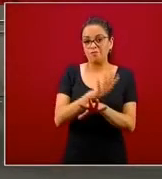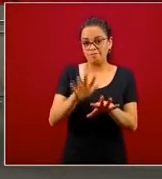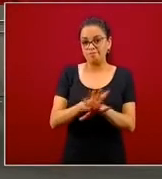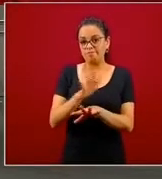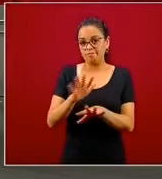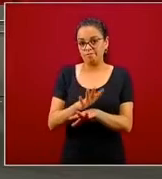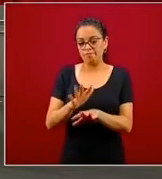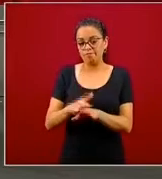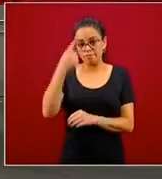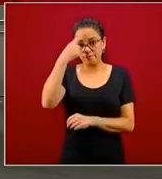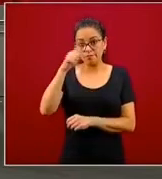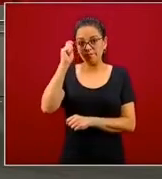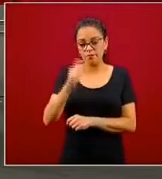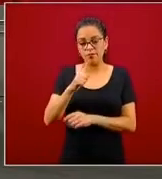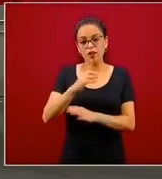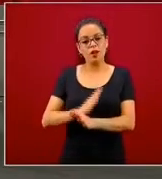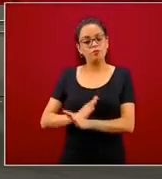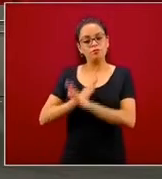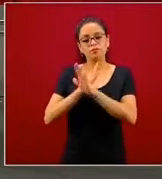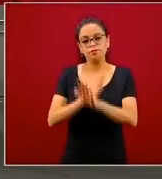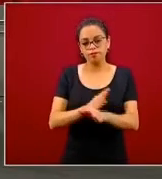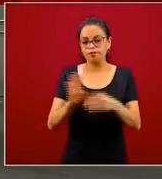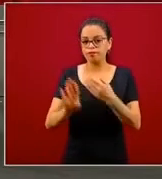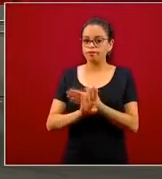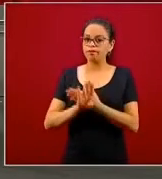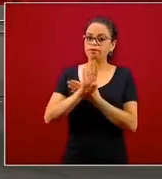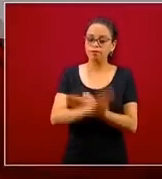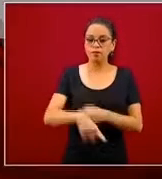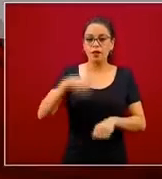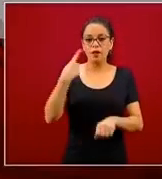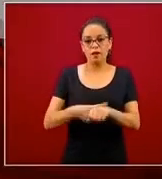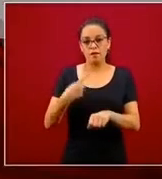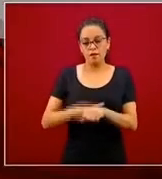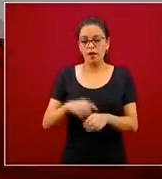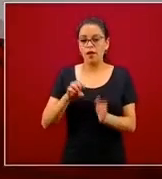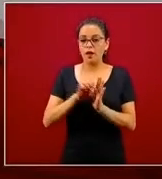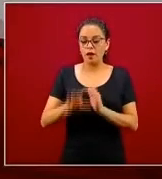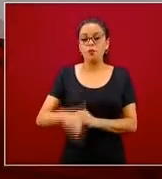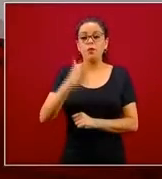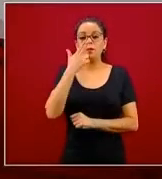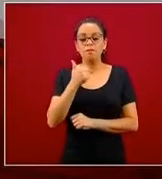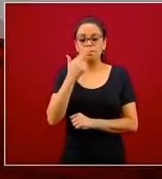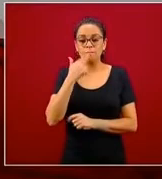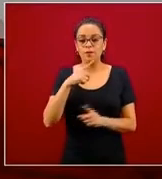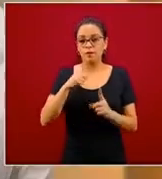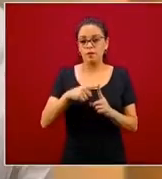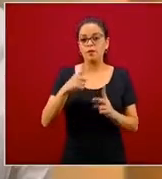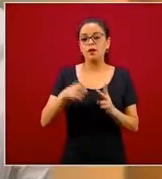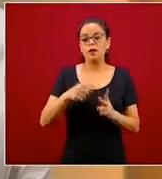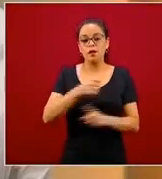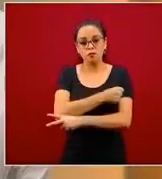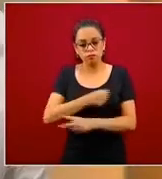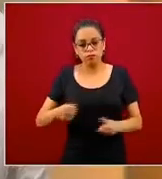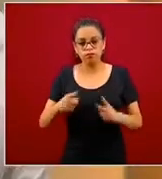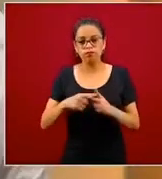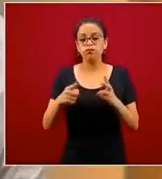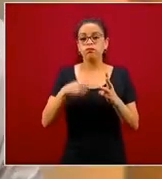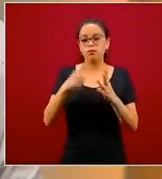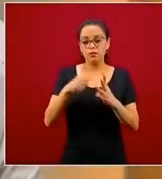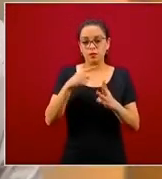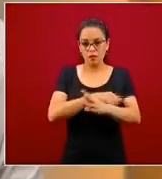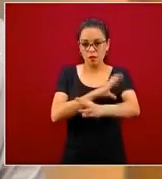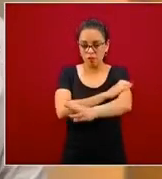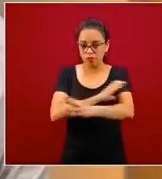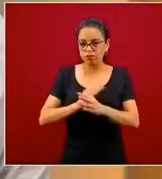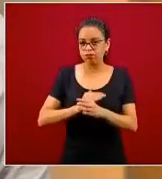be con la talking about prevención de how las we change our enfermedades crónicas, lifestyles and how we la focus on diabetes, la preventing obesidad, la chronic hipertensión, diseases que like tienen que ver, como lo diabetes, hemos dicho high